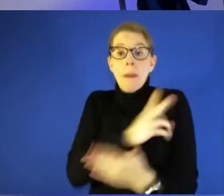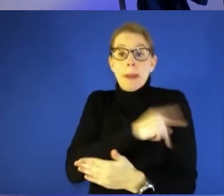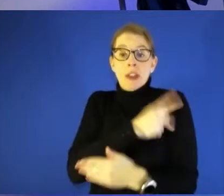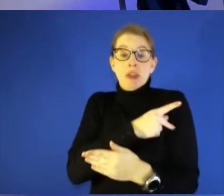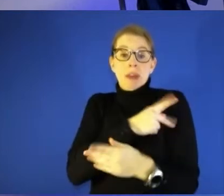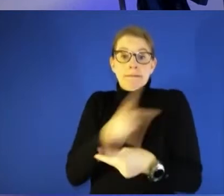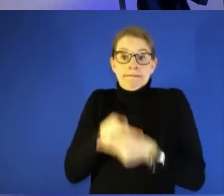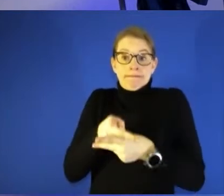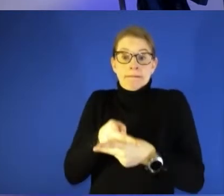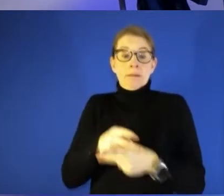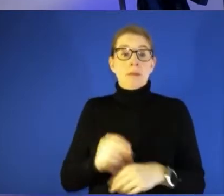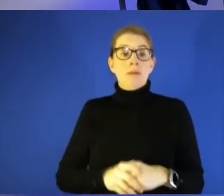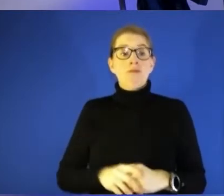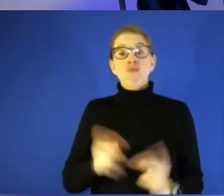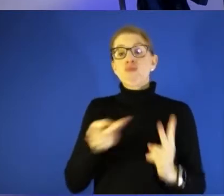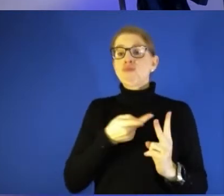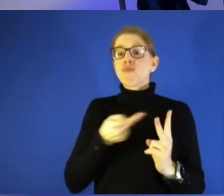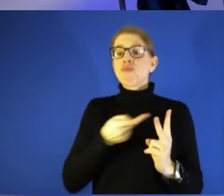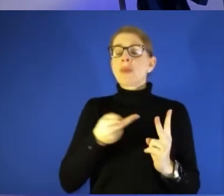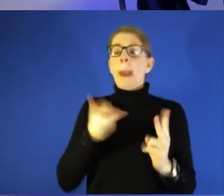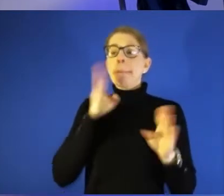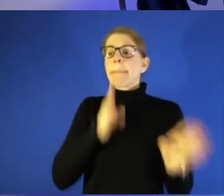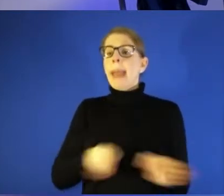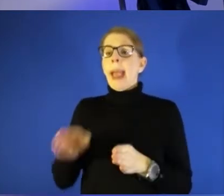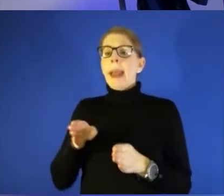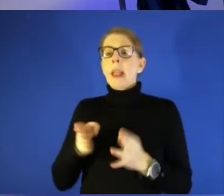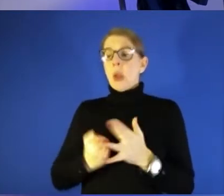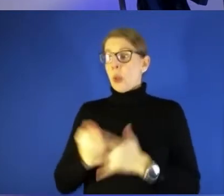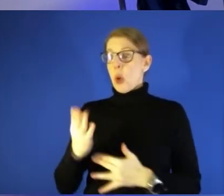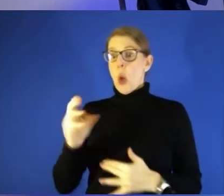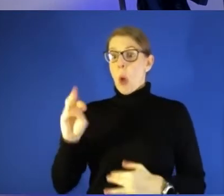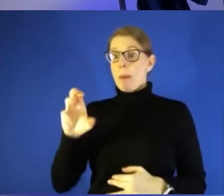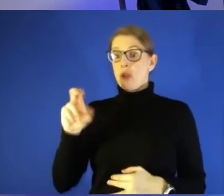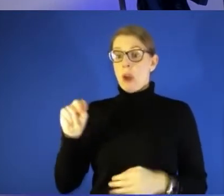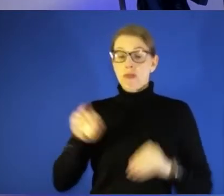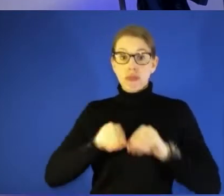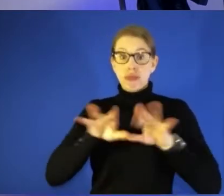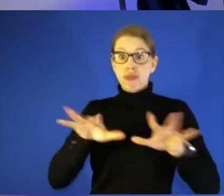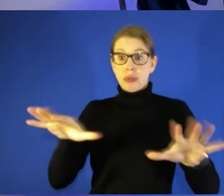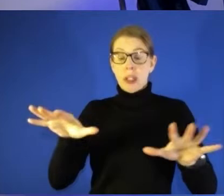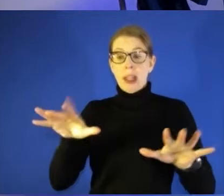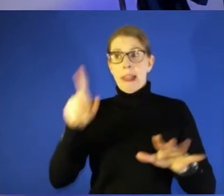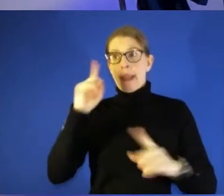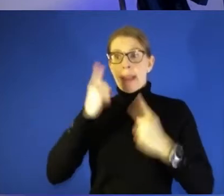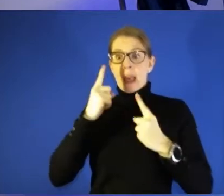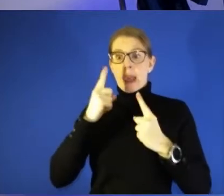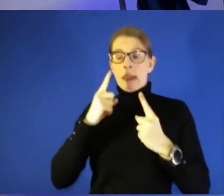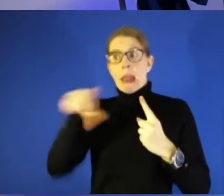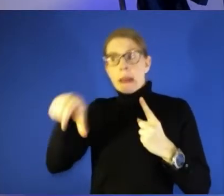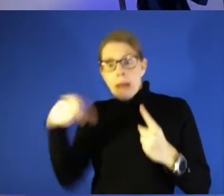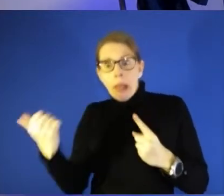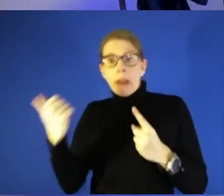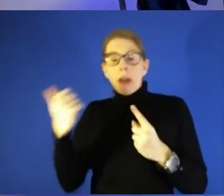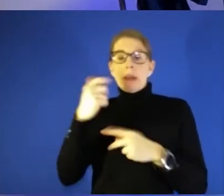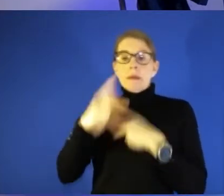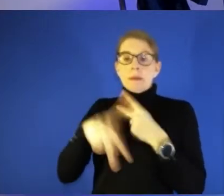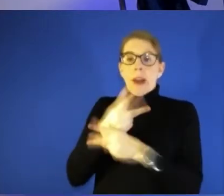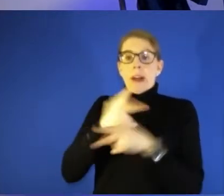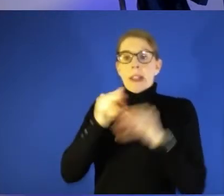what kind of planning, though, goes in if we talk about getting through this Omicron surge and then we think of maybe possibly another one? What kind of planning goes into